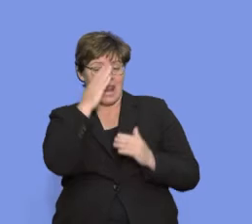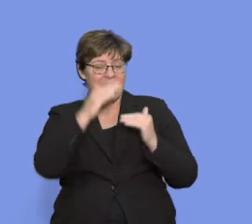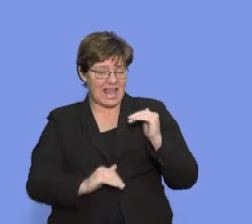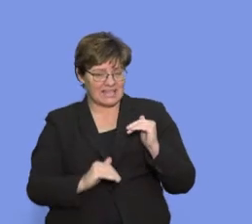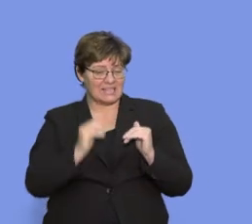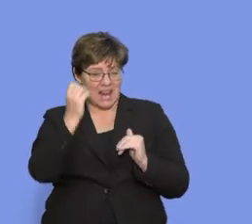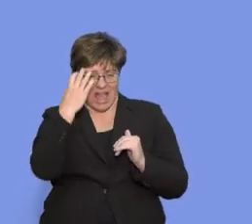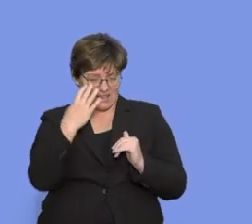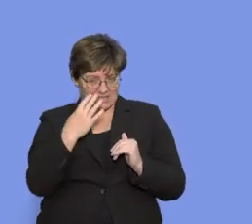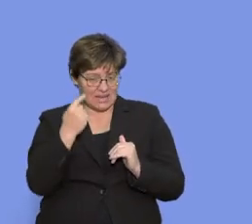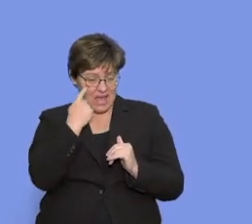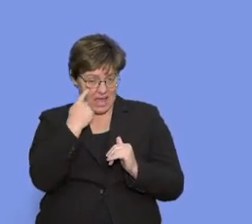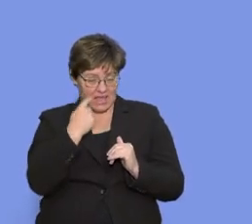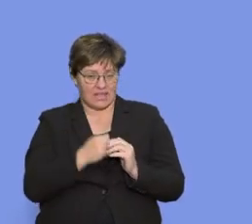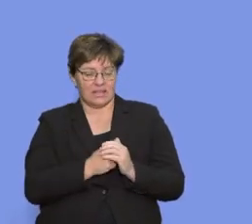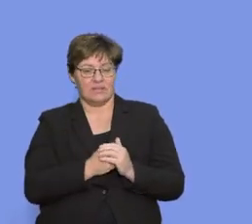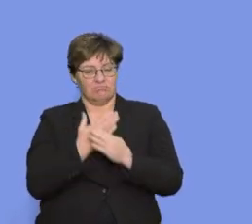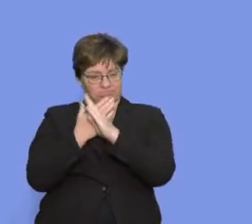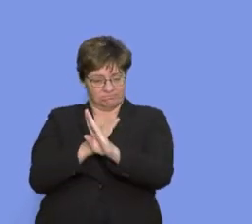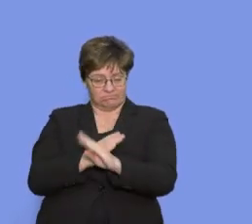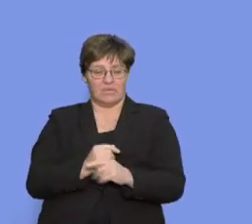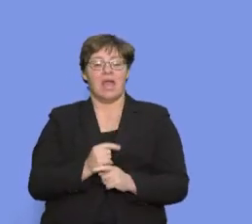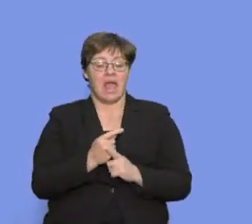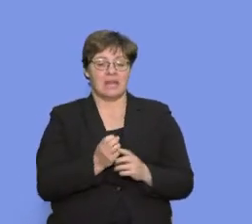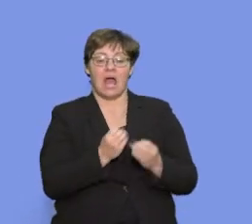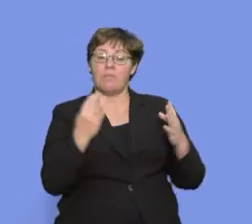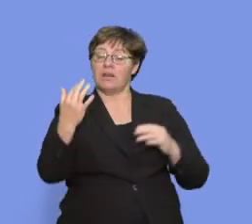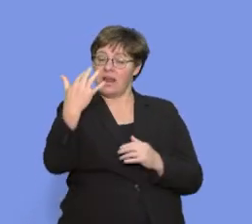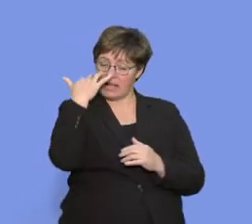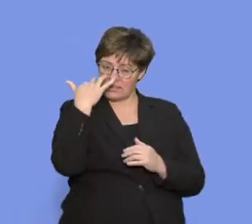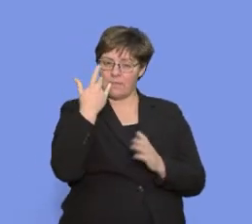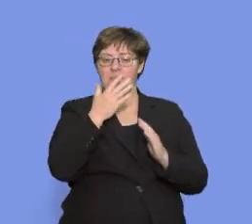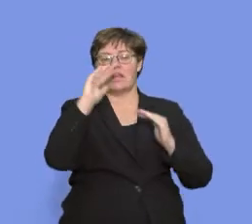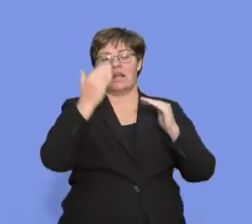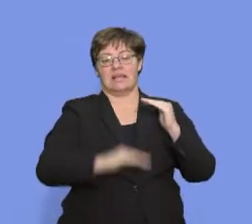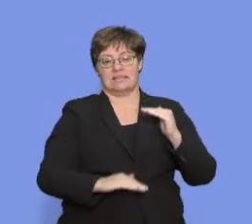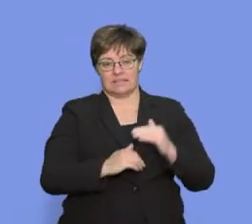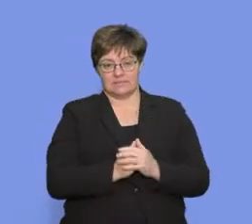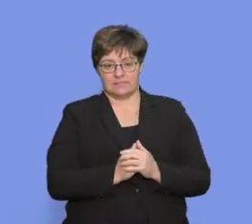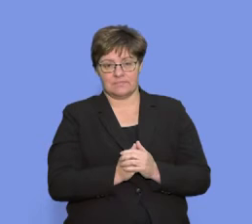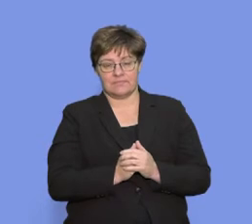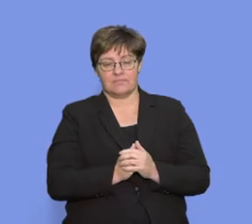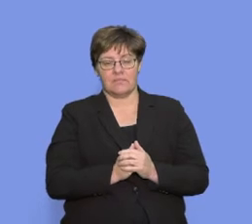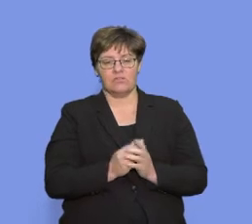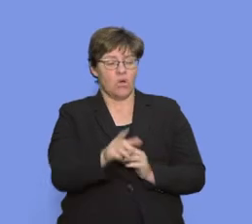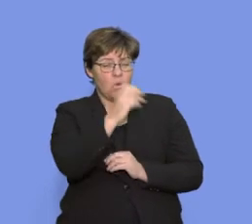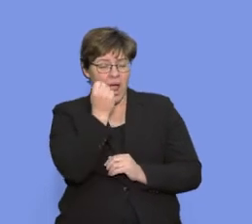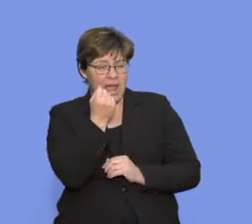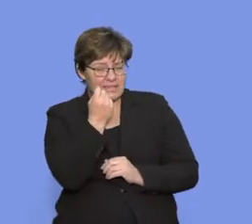less light in your eye. You don't need a lot of light, so it must be constricted, and the amount of light will be reduced. Right, so